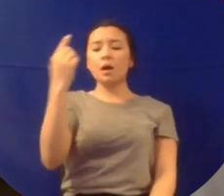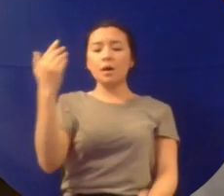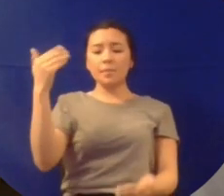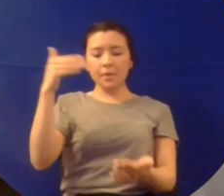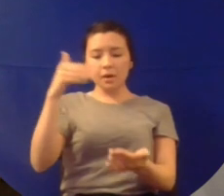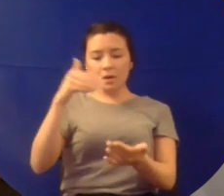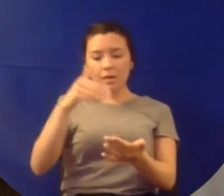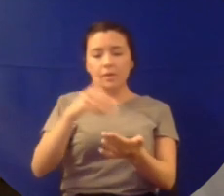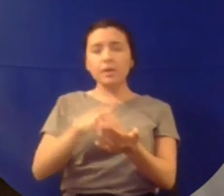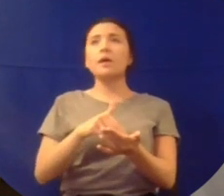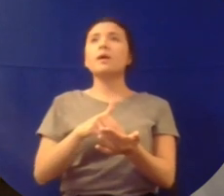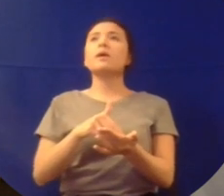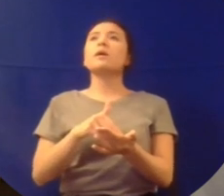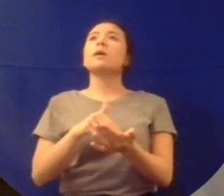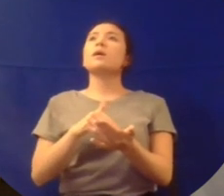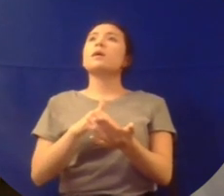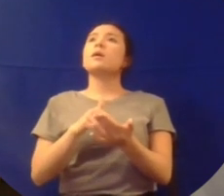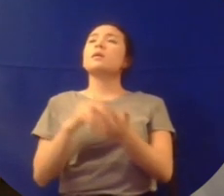resurrection